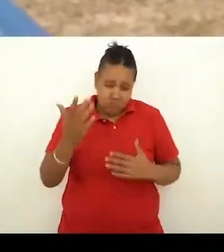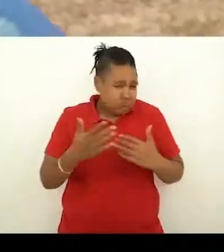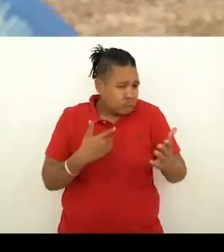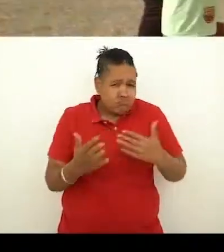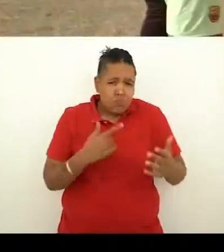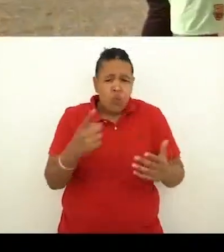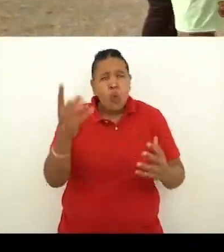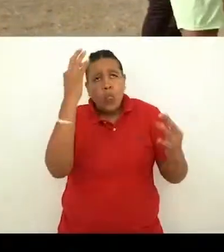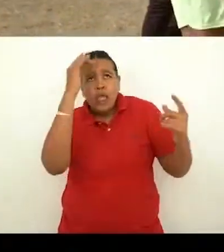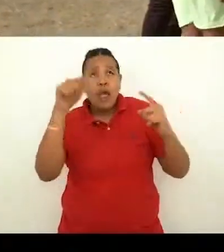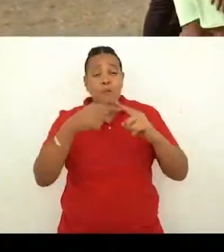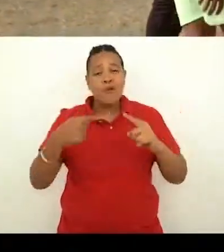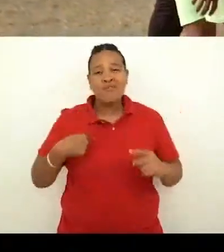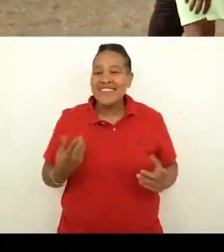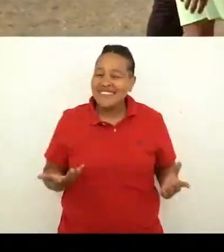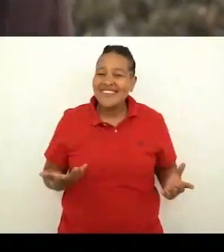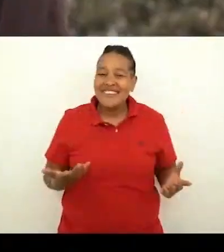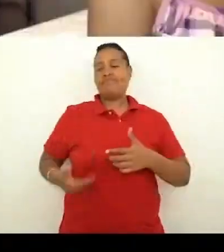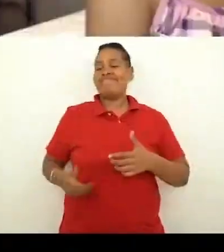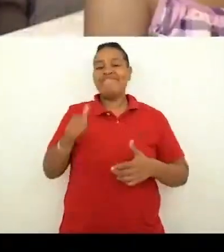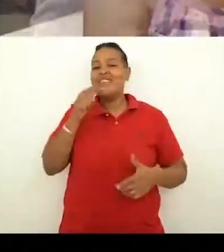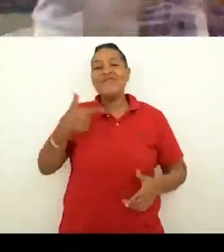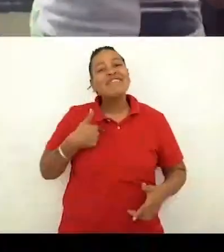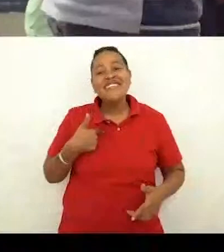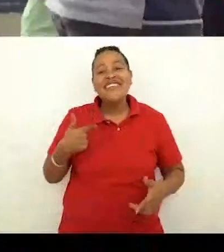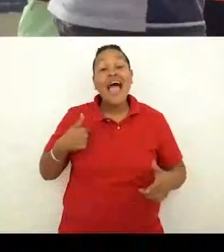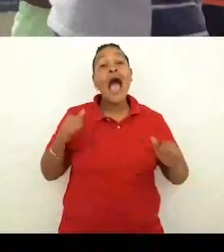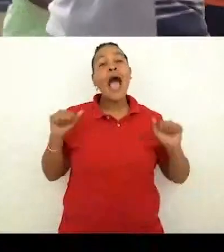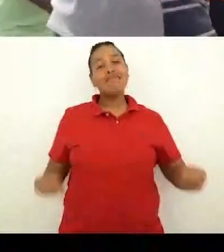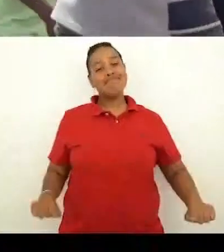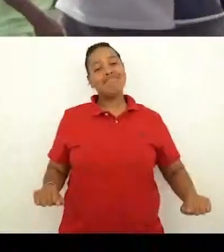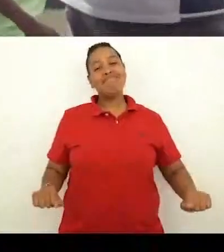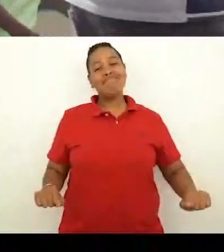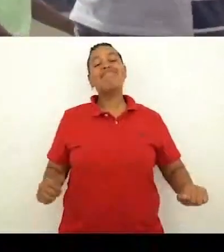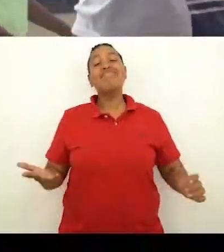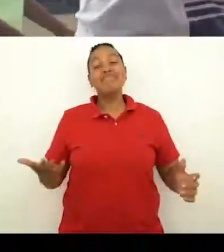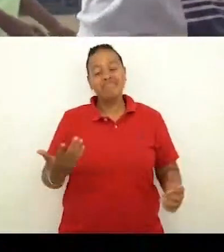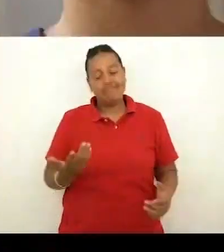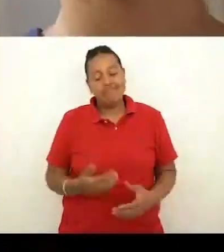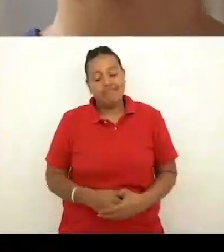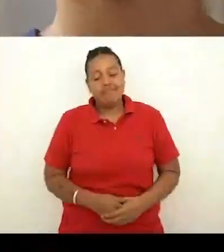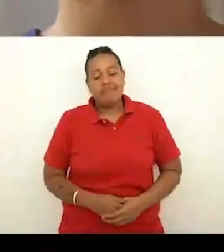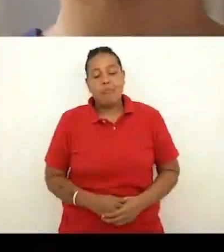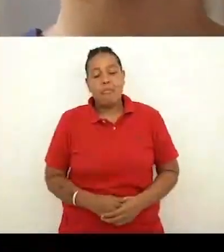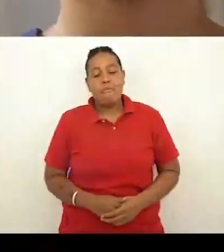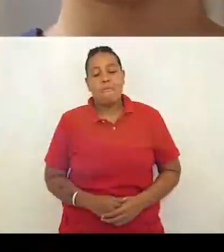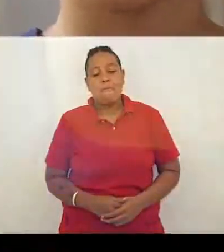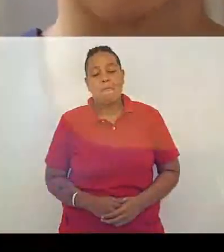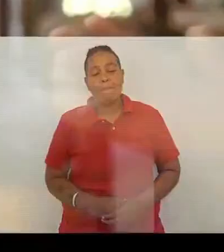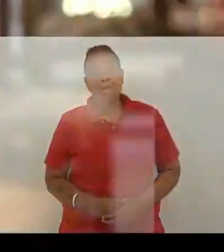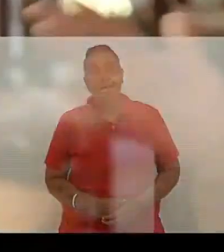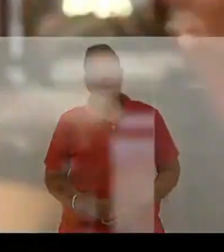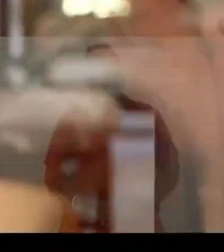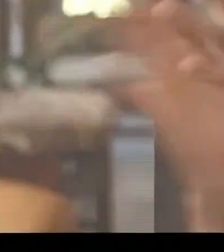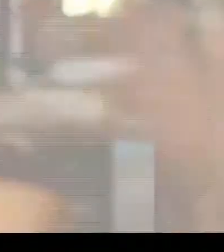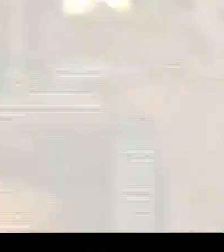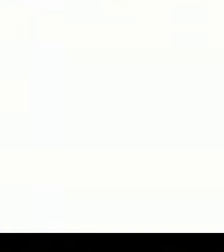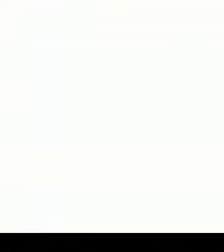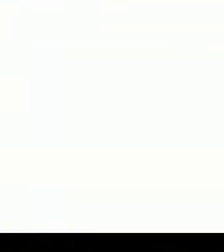Because no matter what you think about me, I am not my disability. I am able.